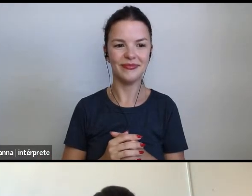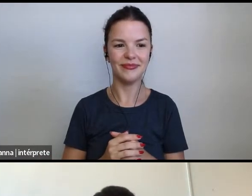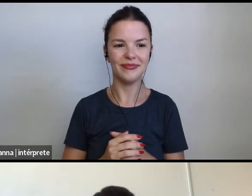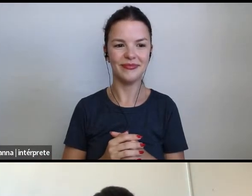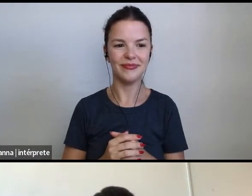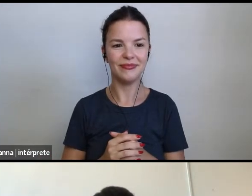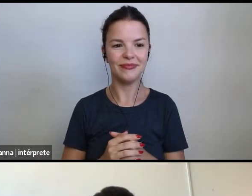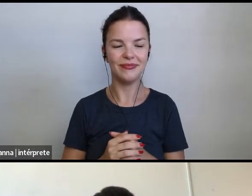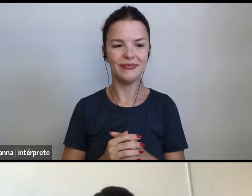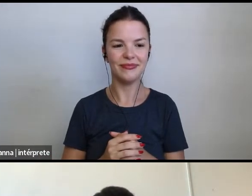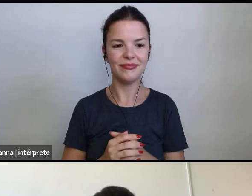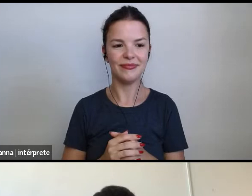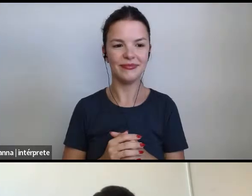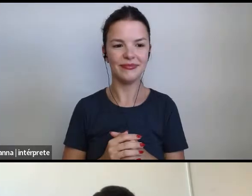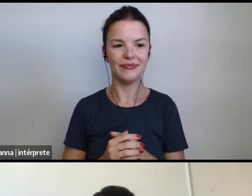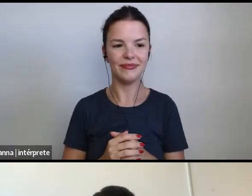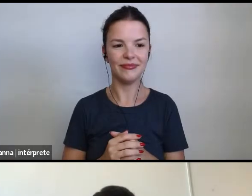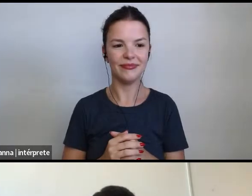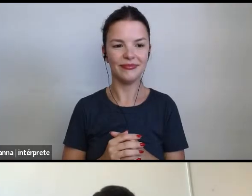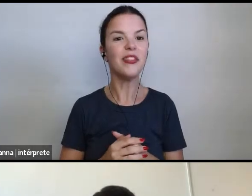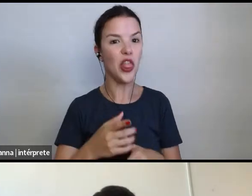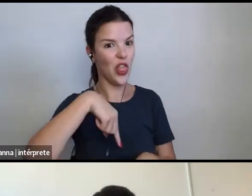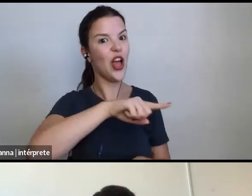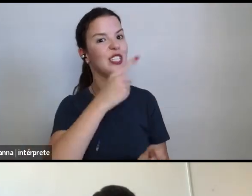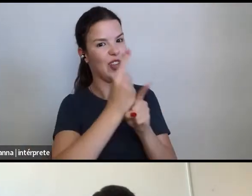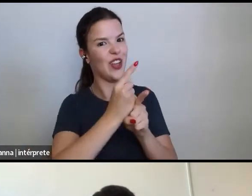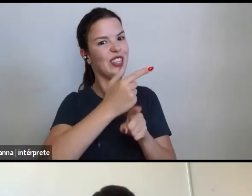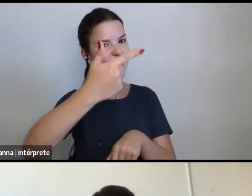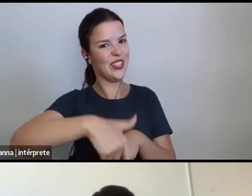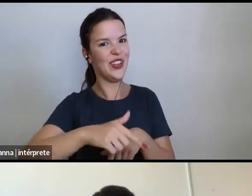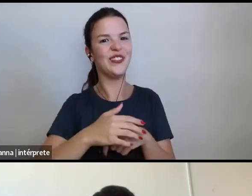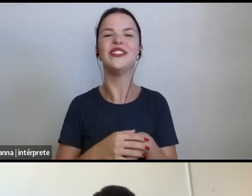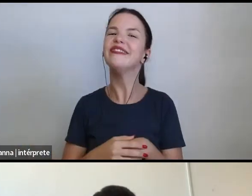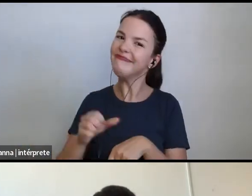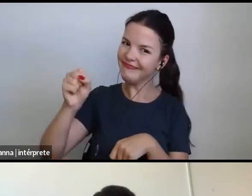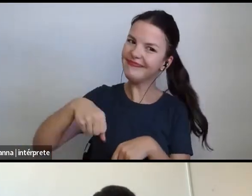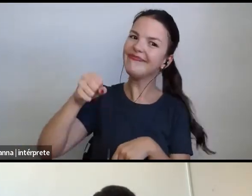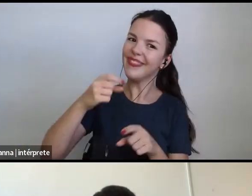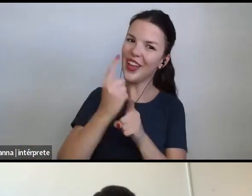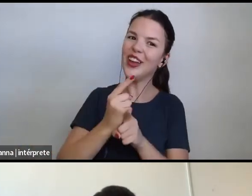We'll be together. Yes, again. And